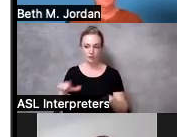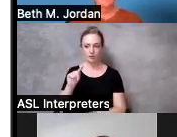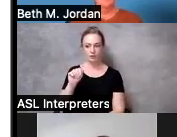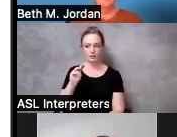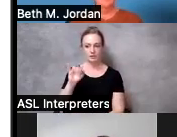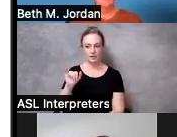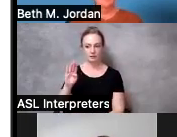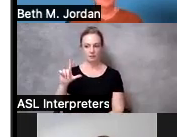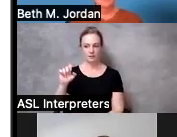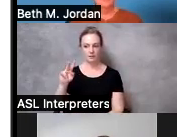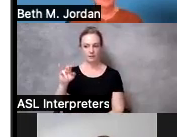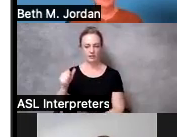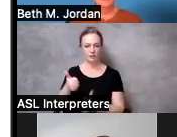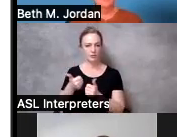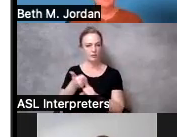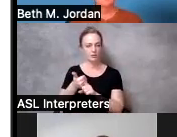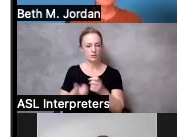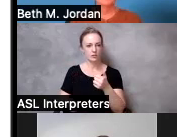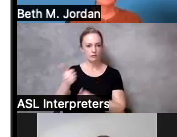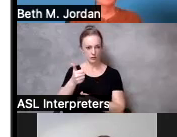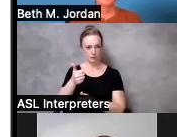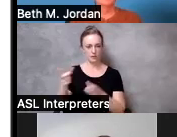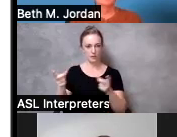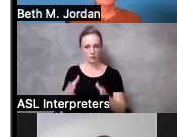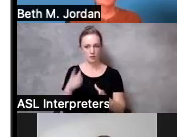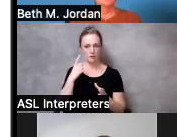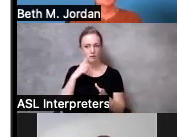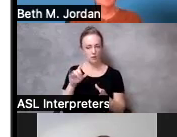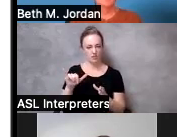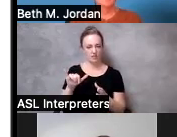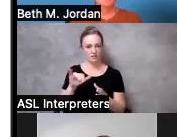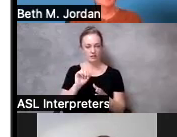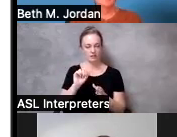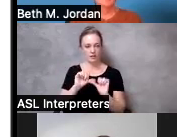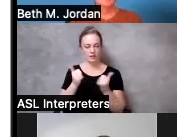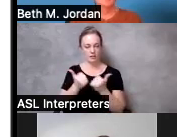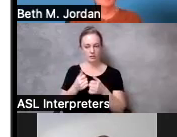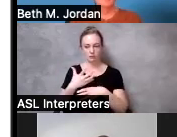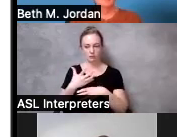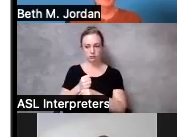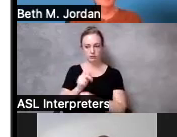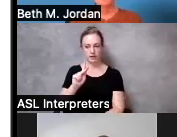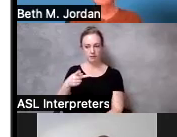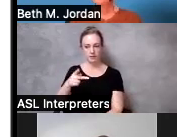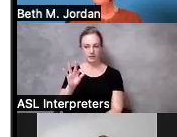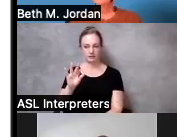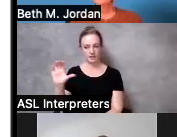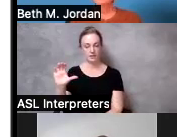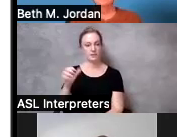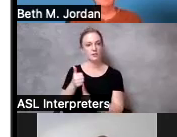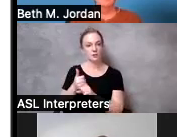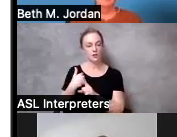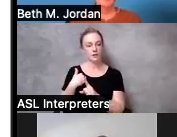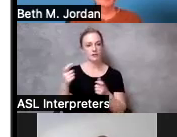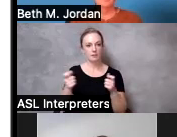Blevins is the Executive Director of Kentucky Partnerships for Family and Children. We'll refer to it as KPFC. Tammy is a management and